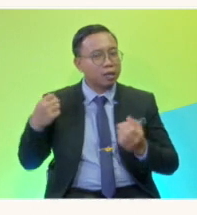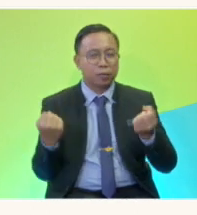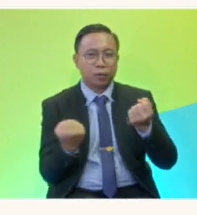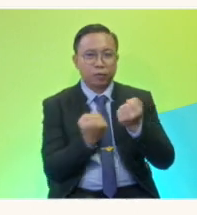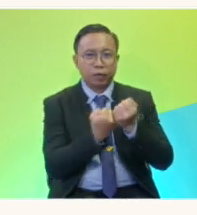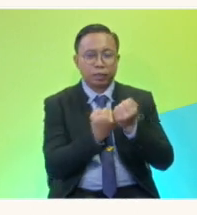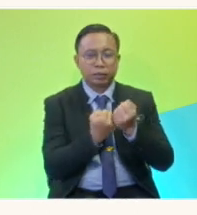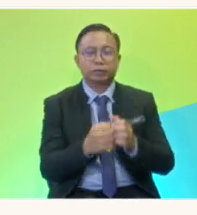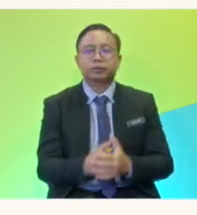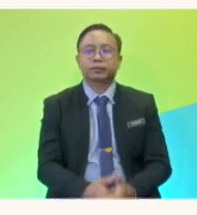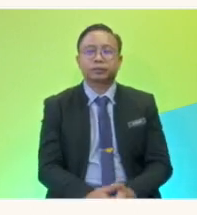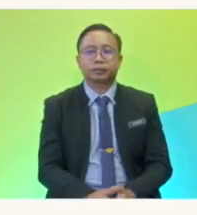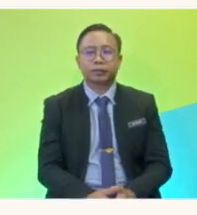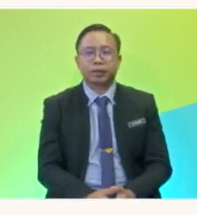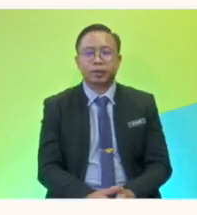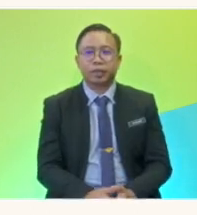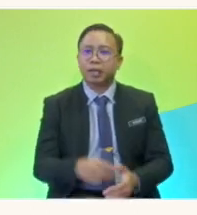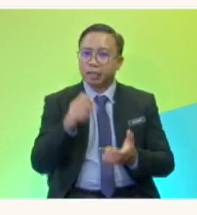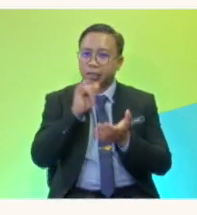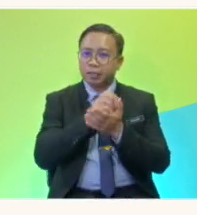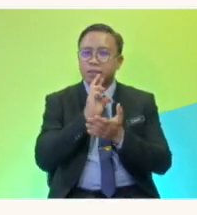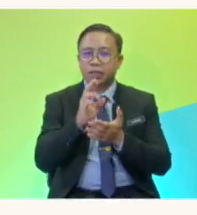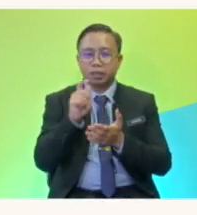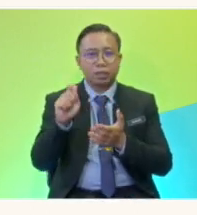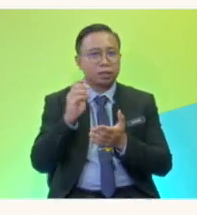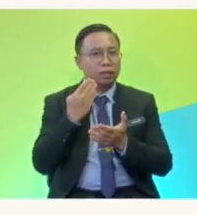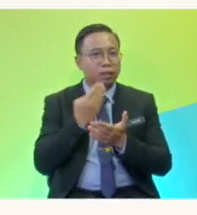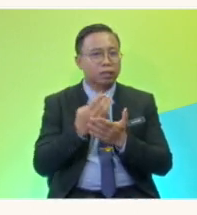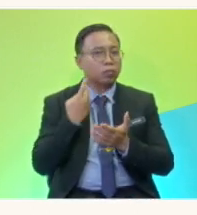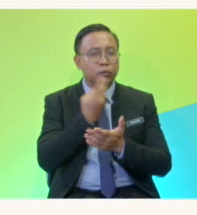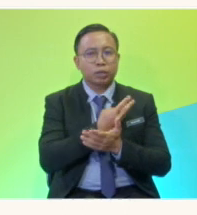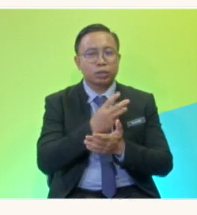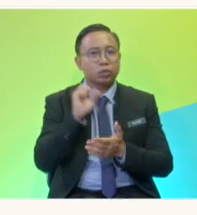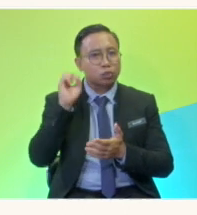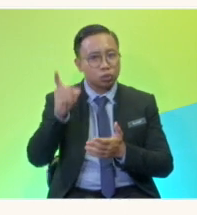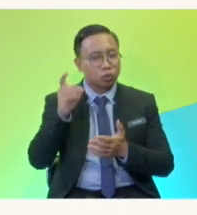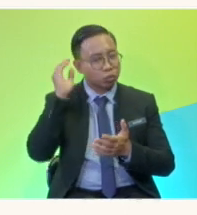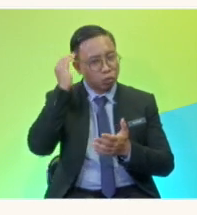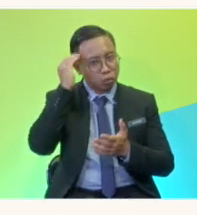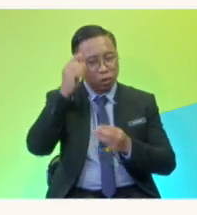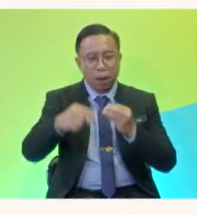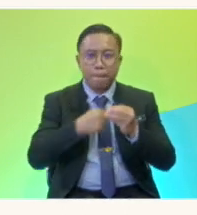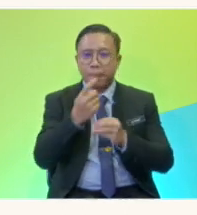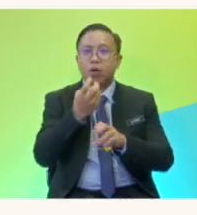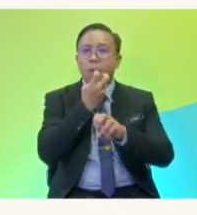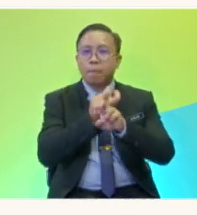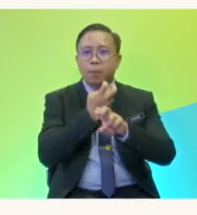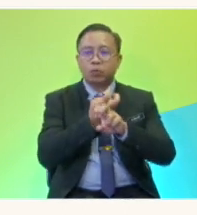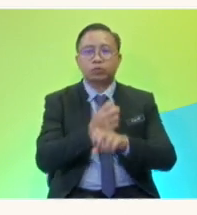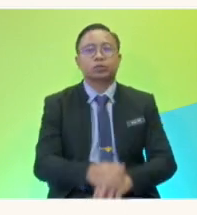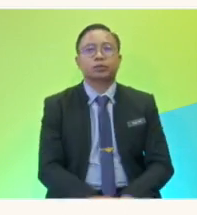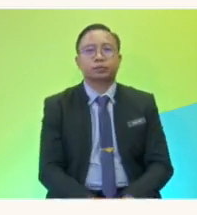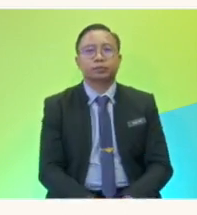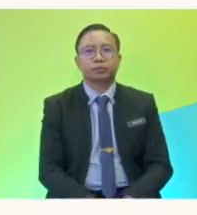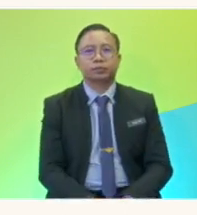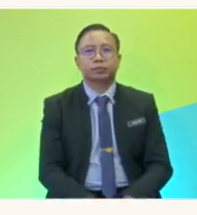movement. Okay, so these are the thing we should know the main about the bones. Yep. The main hand bones. Bone.